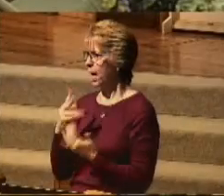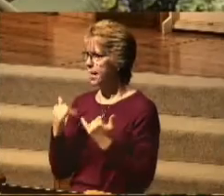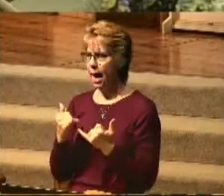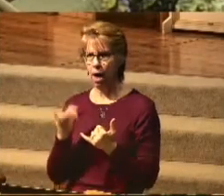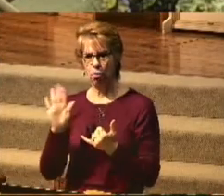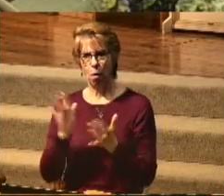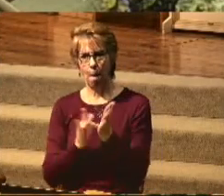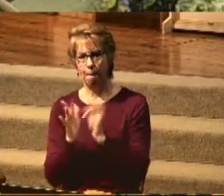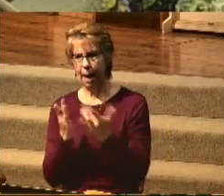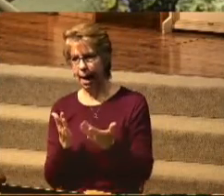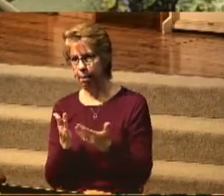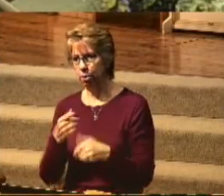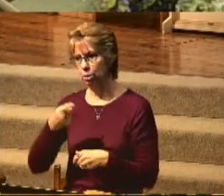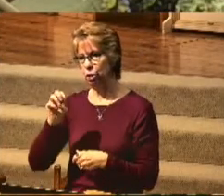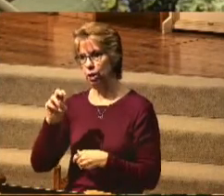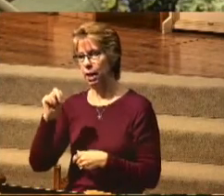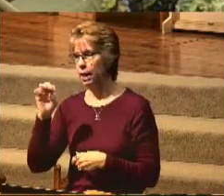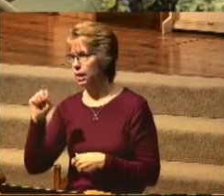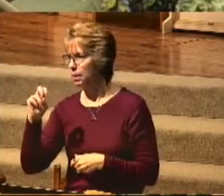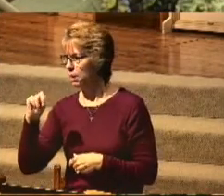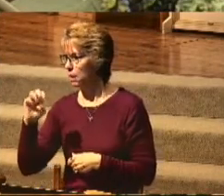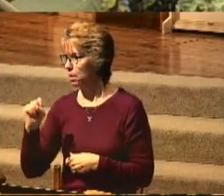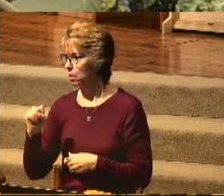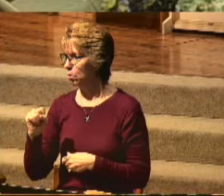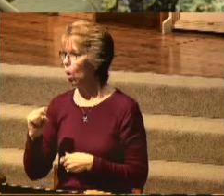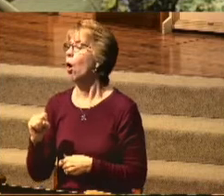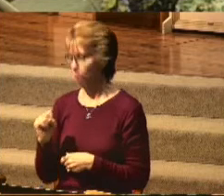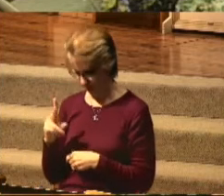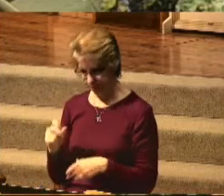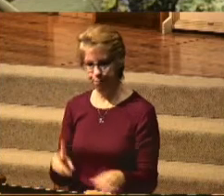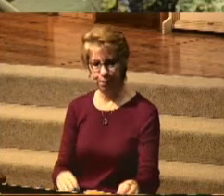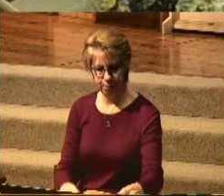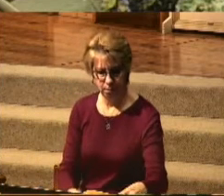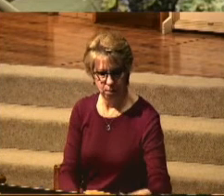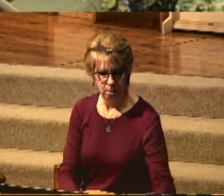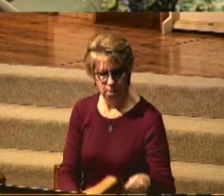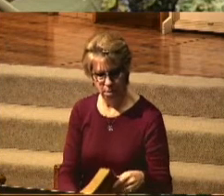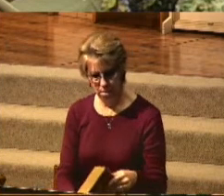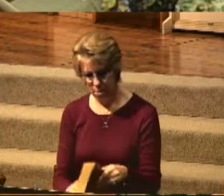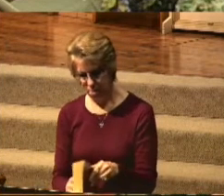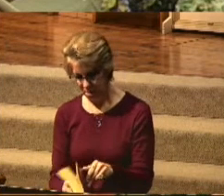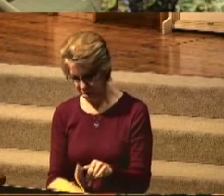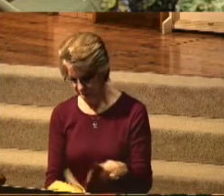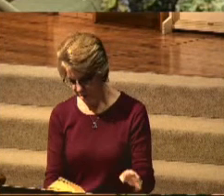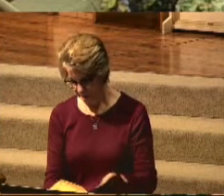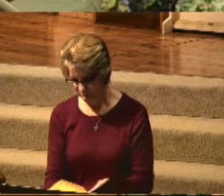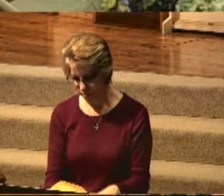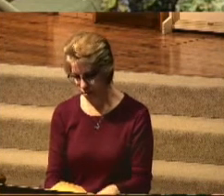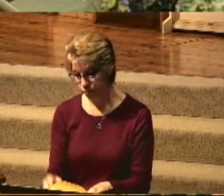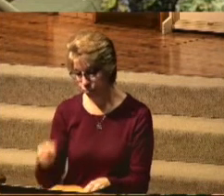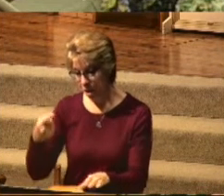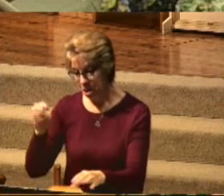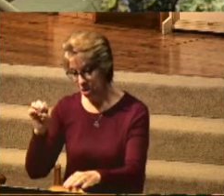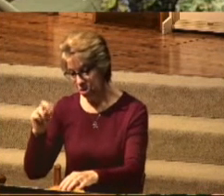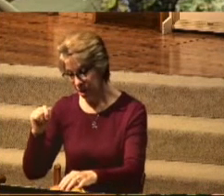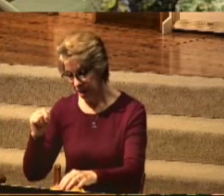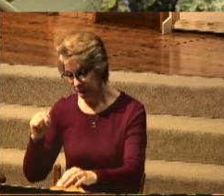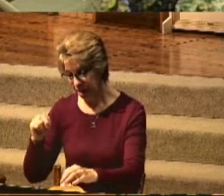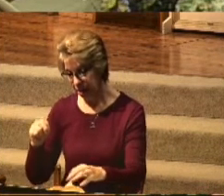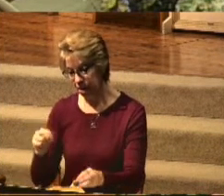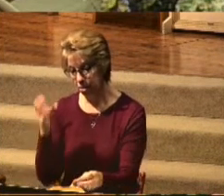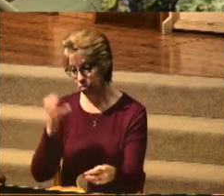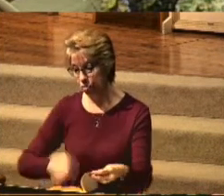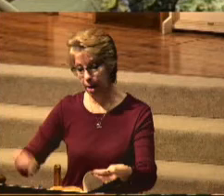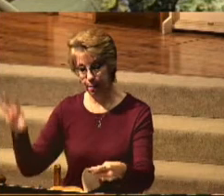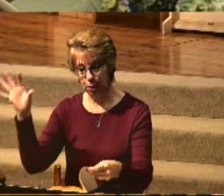your Bible to Genesis chapter 9. I mean, that ain't hard to find. First part